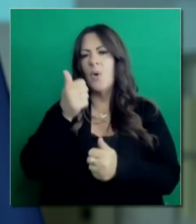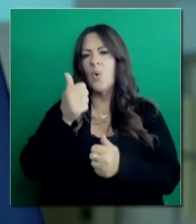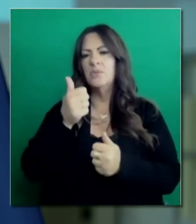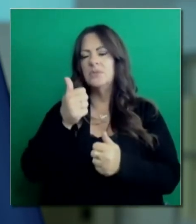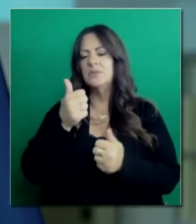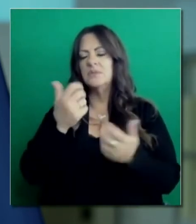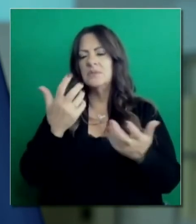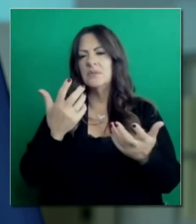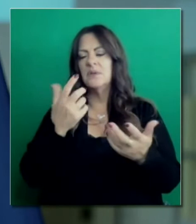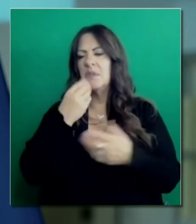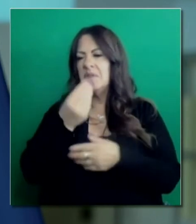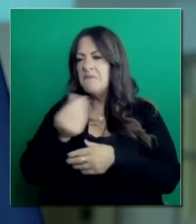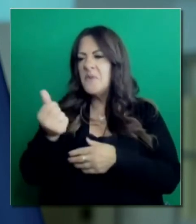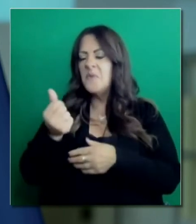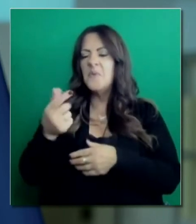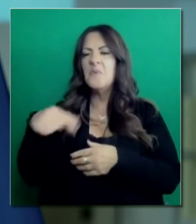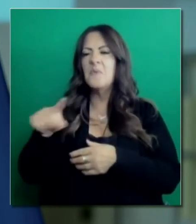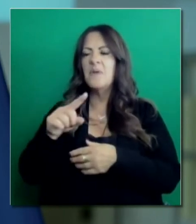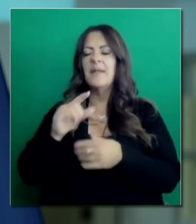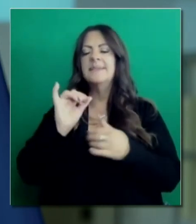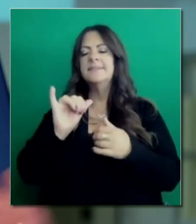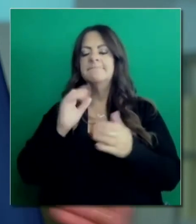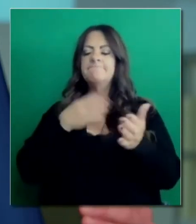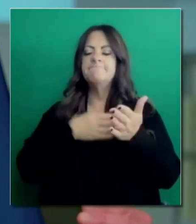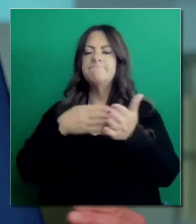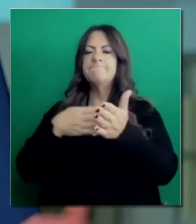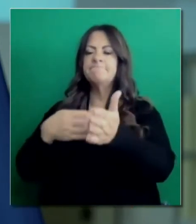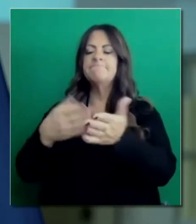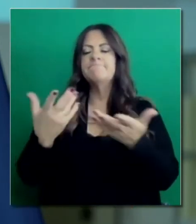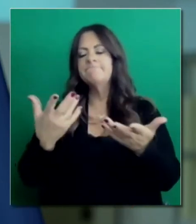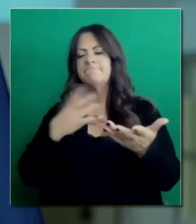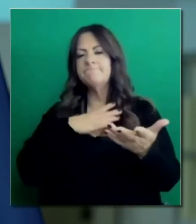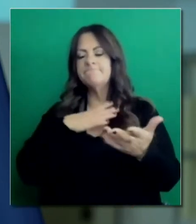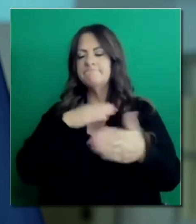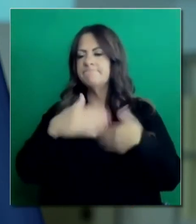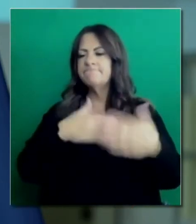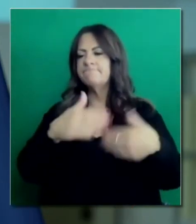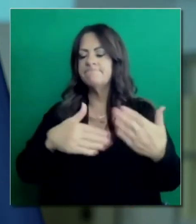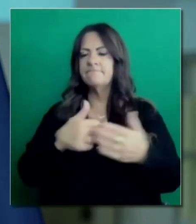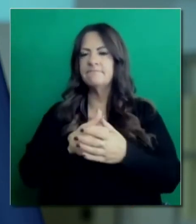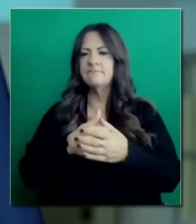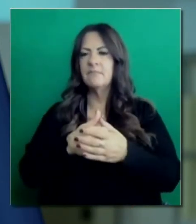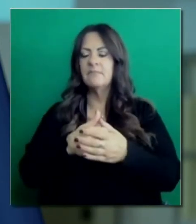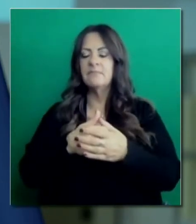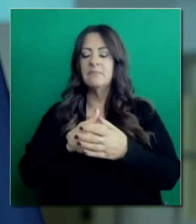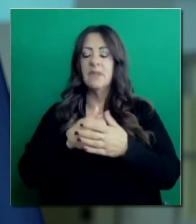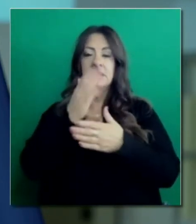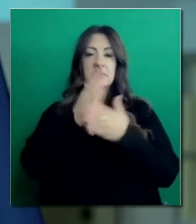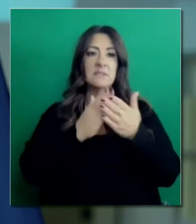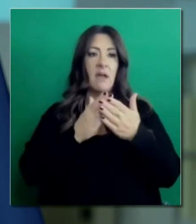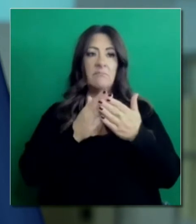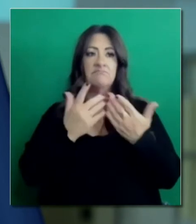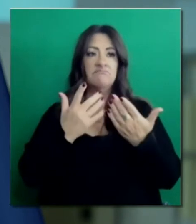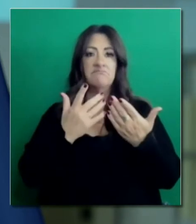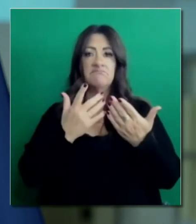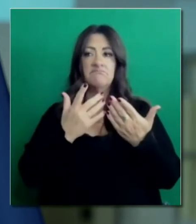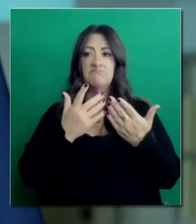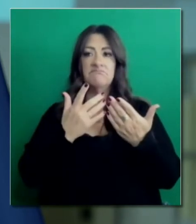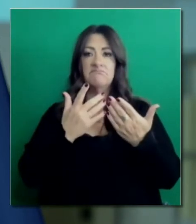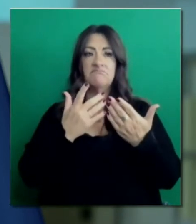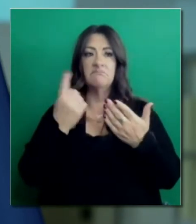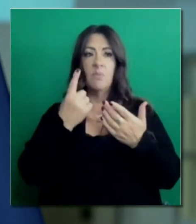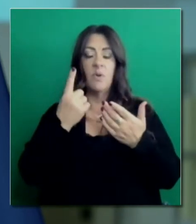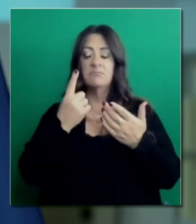go through the process, and some have ultimately gone to the Supreme Court, including Justice Roberts himself, that